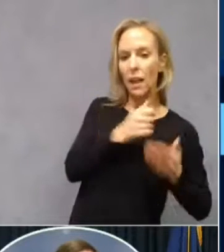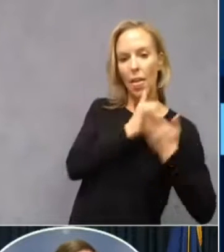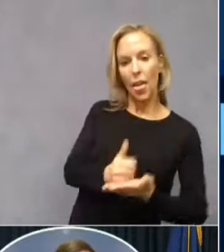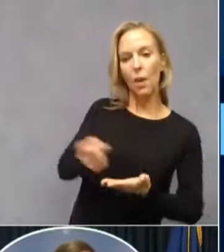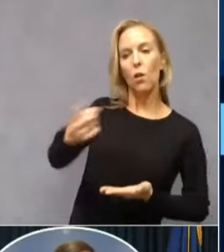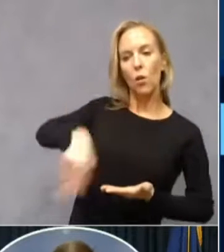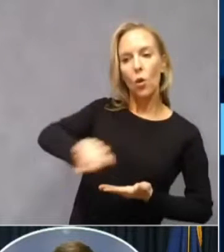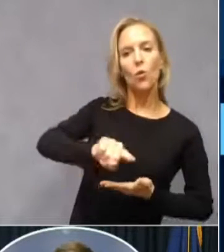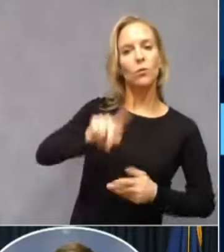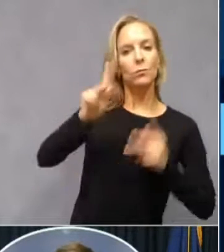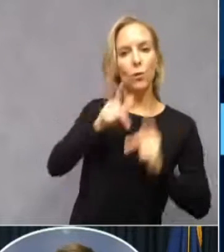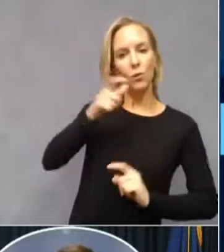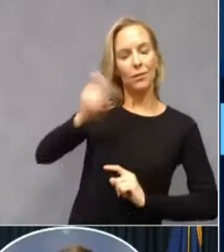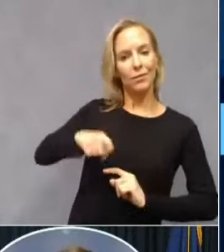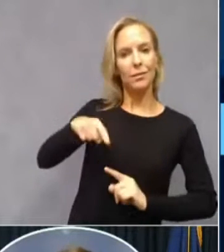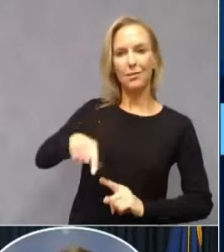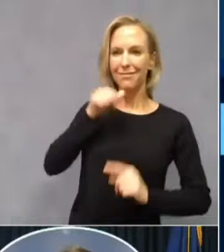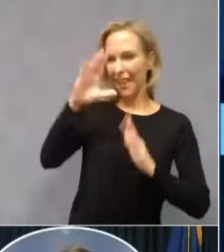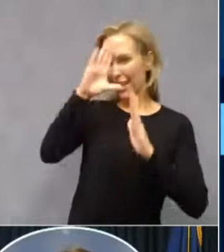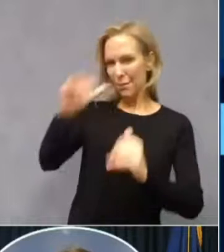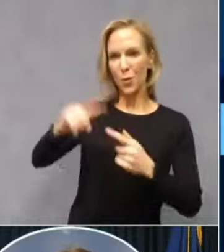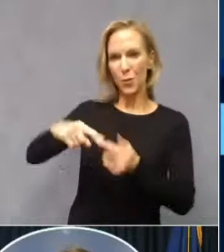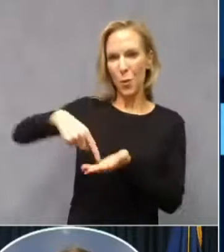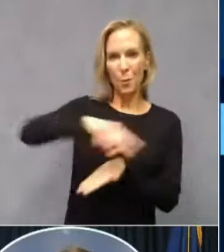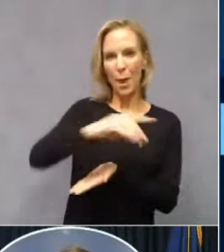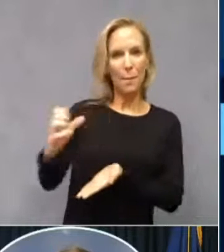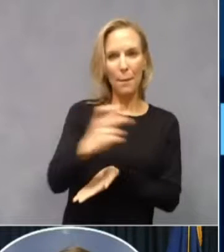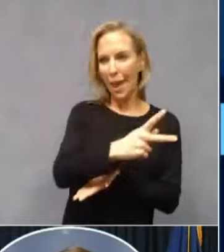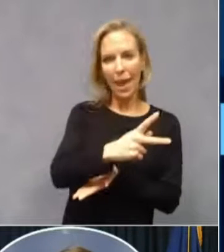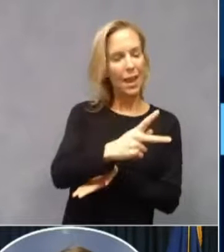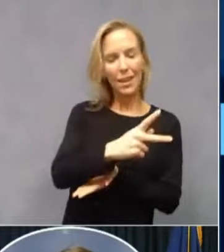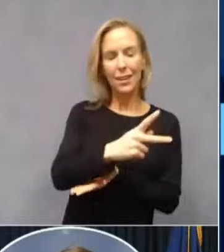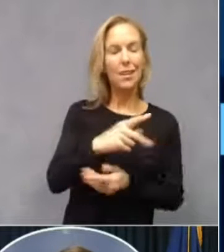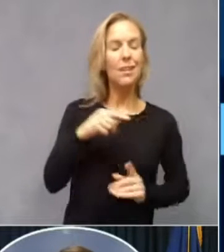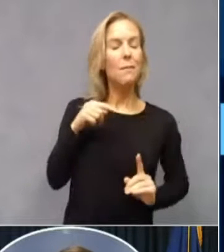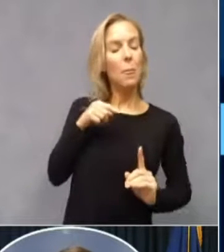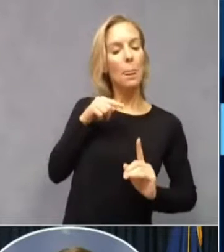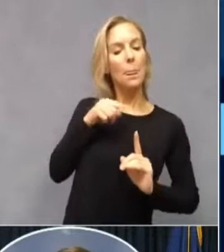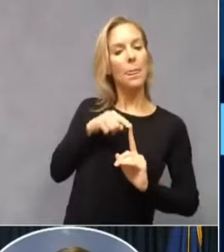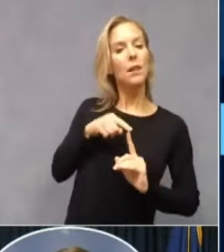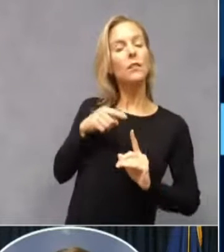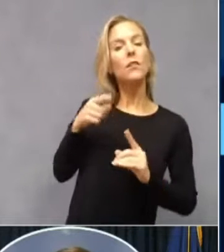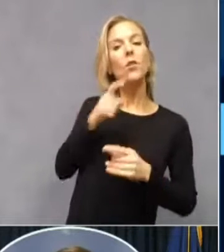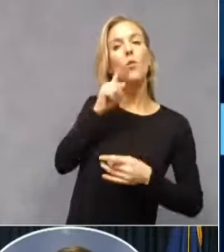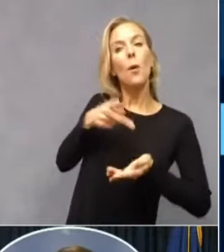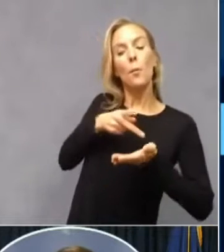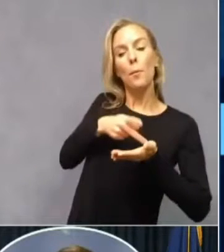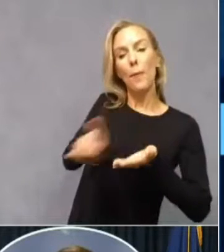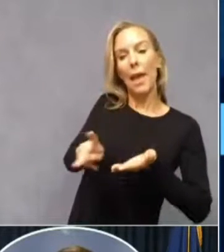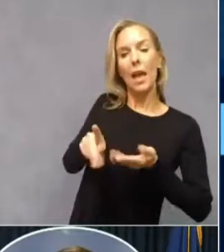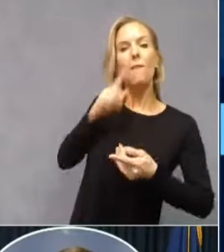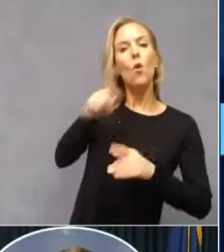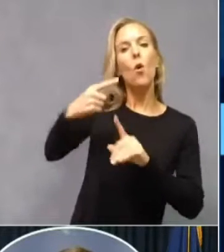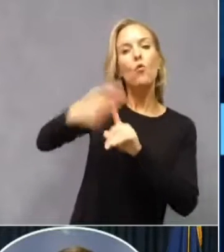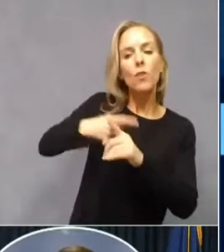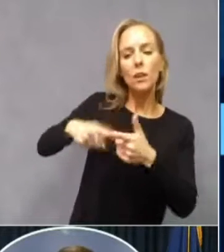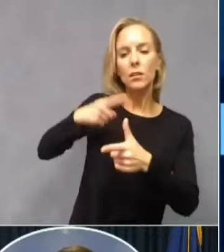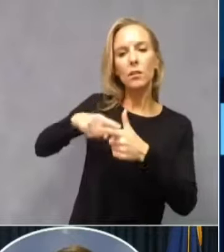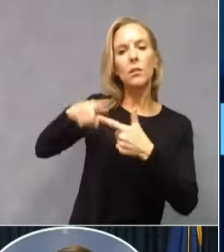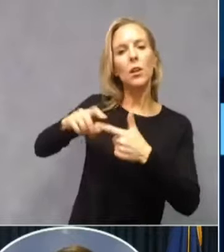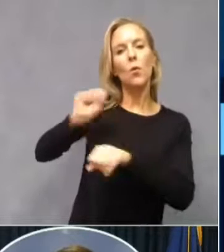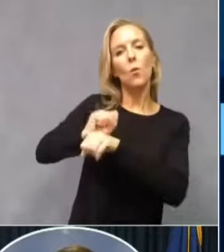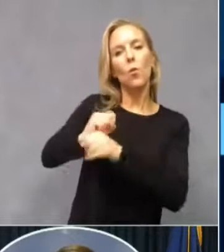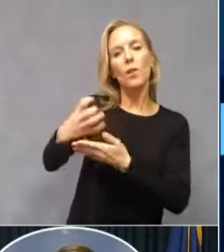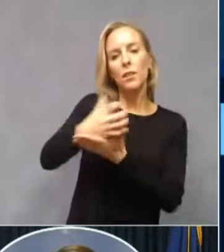They are not going to be expected to pay it back. Reimbursable expenses include items like rent, employee salaries, health